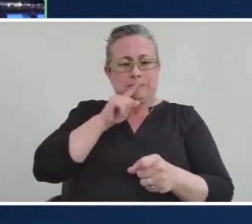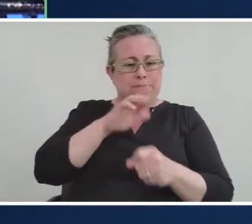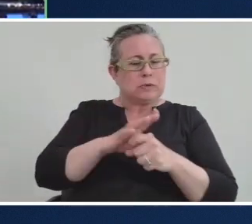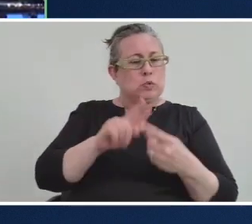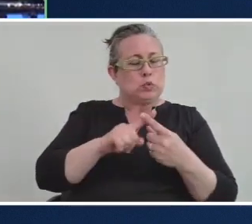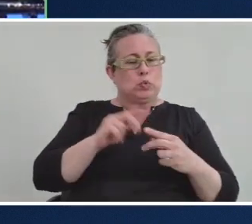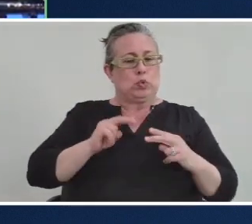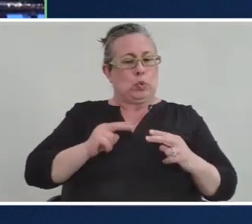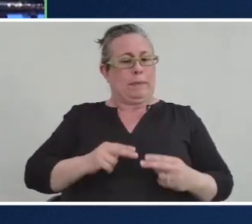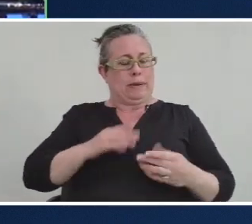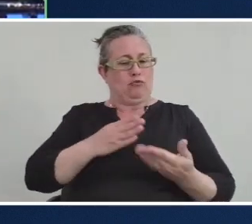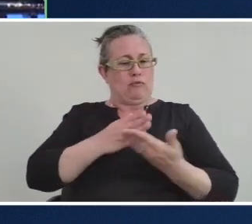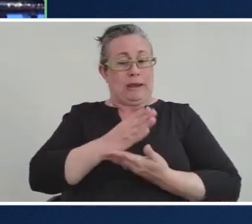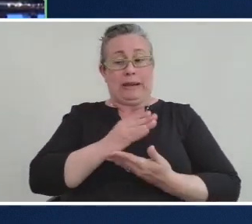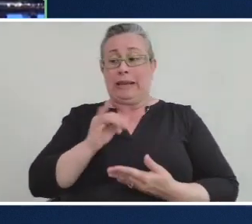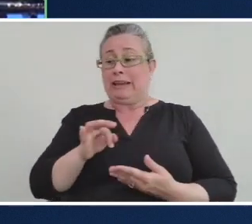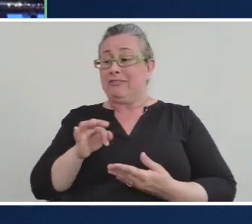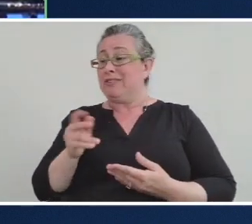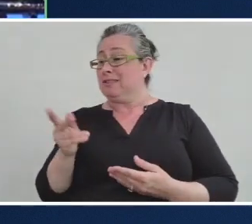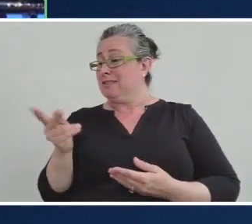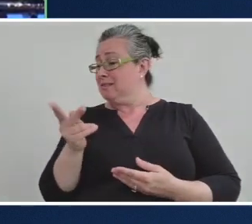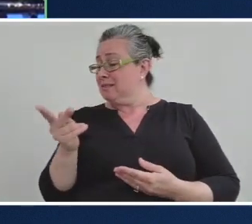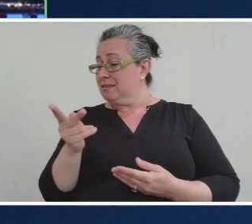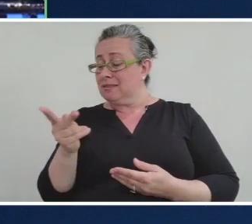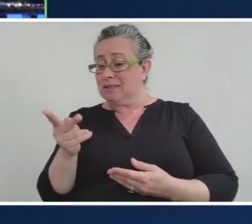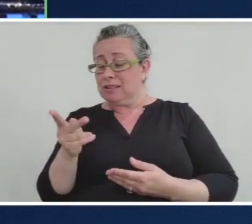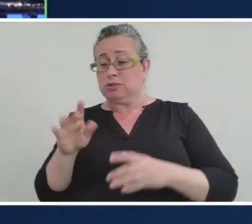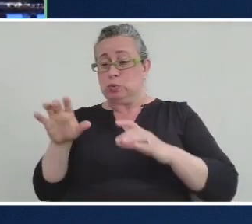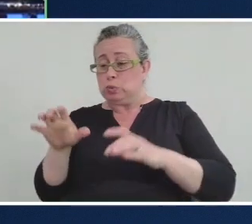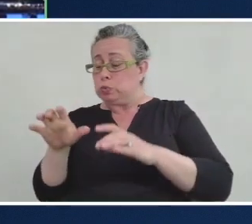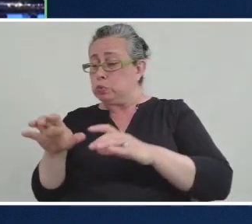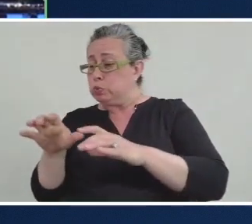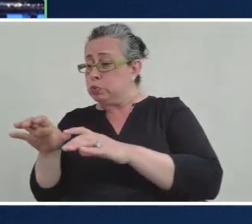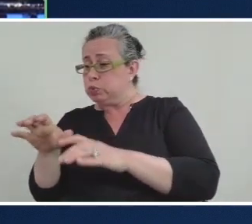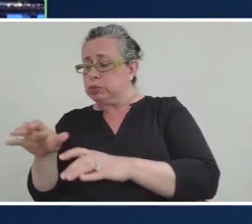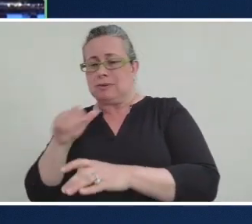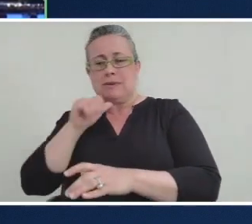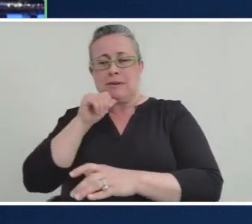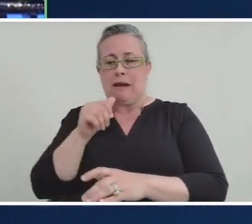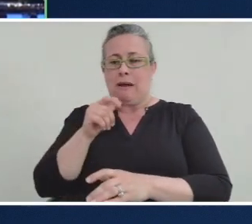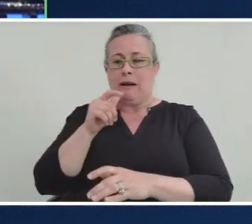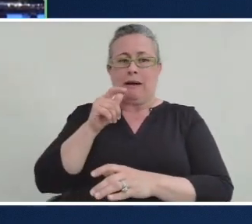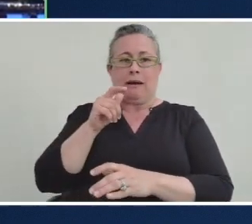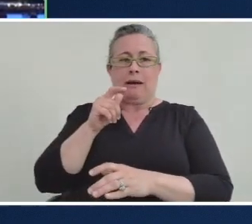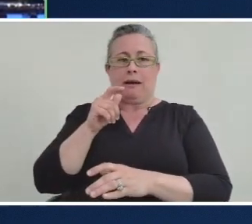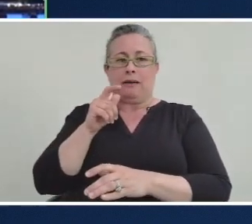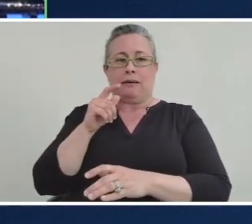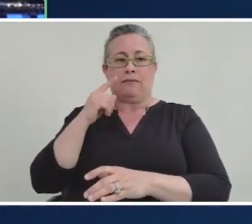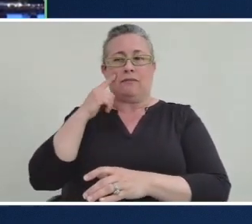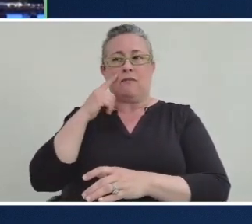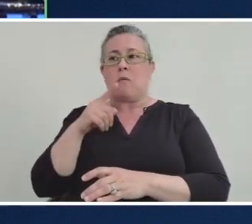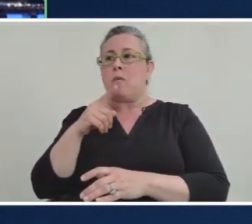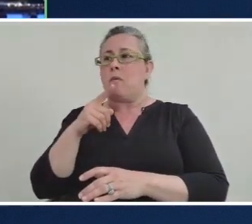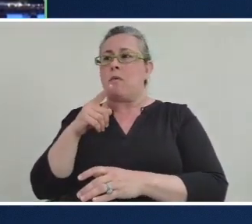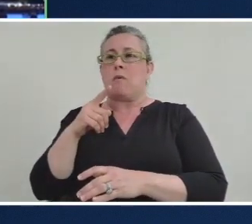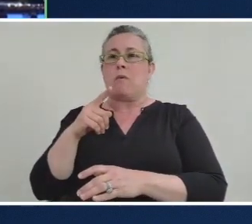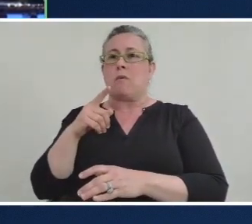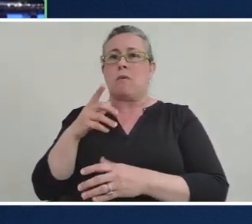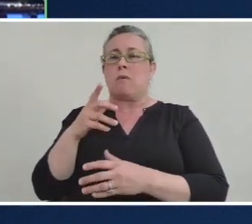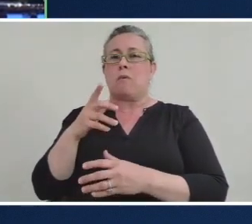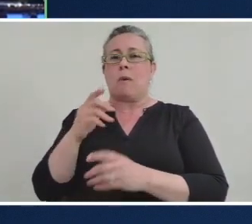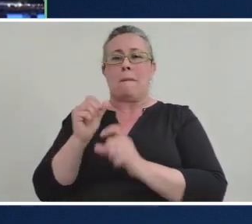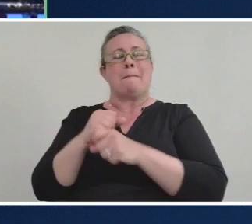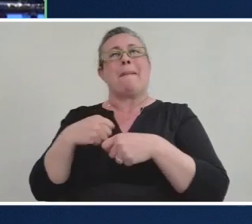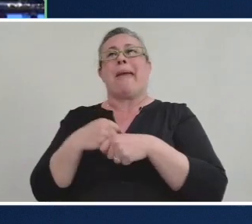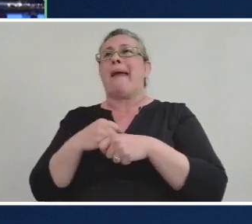and anti-corruption activists are doing what they are doing, it's not for the sake of, you know, making a buzz or